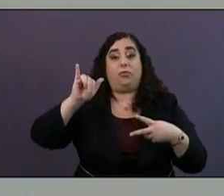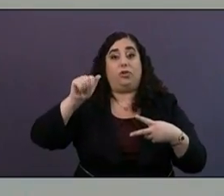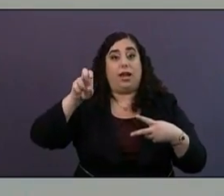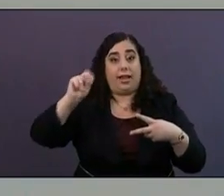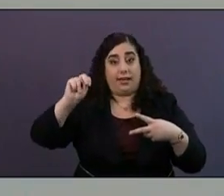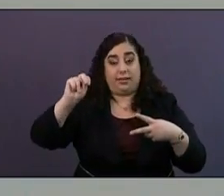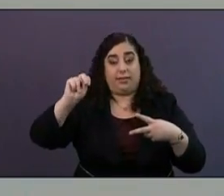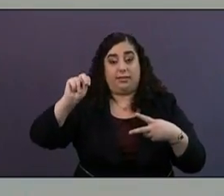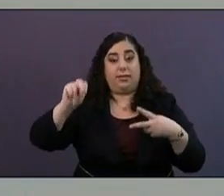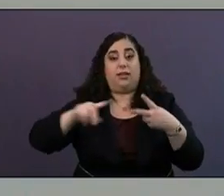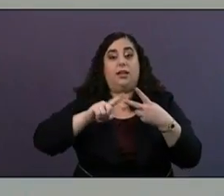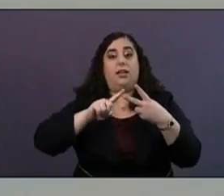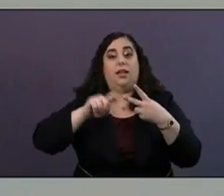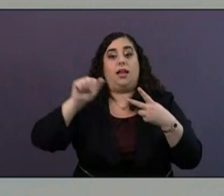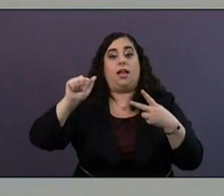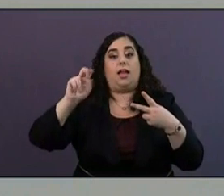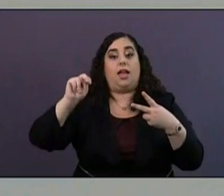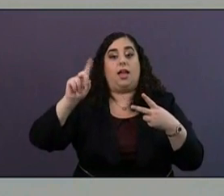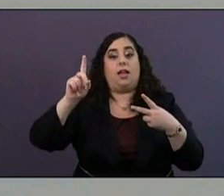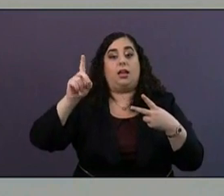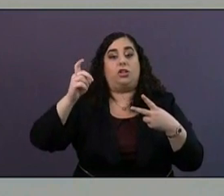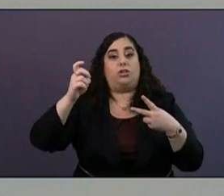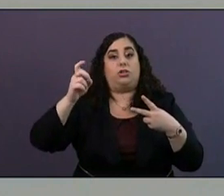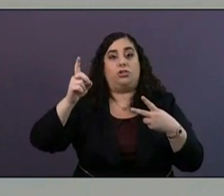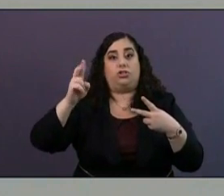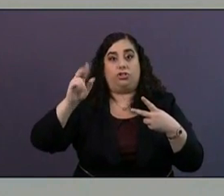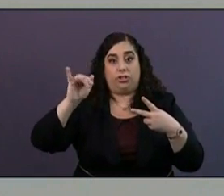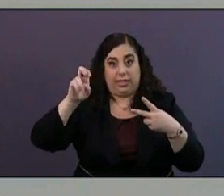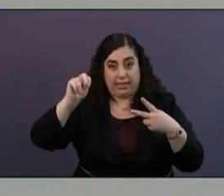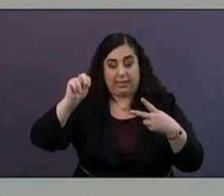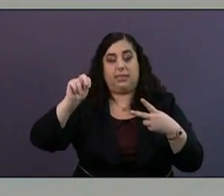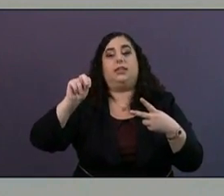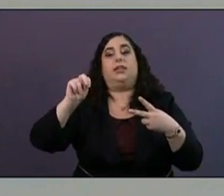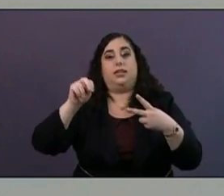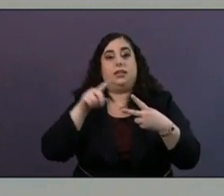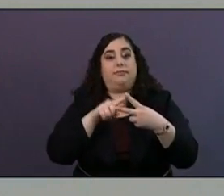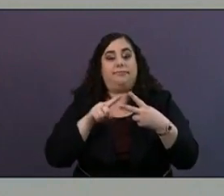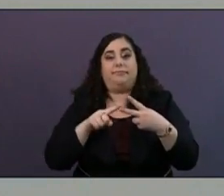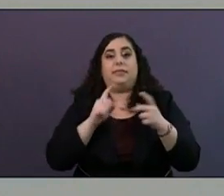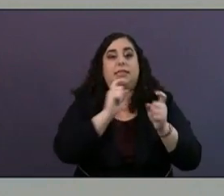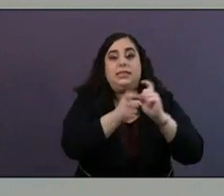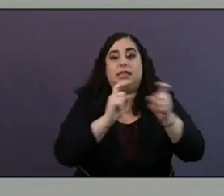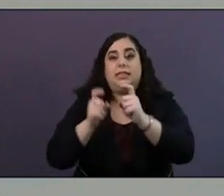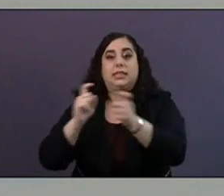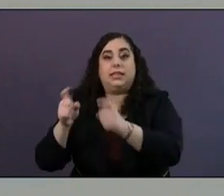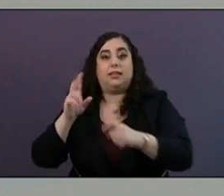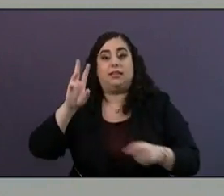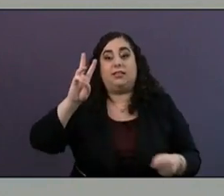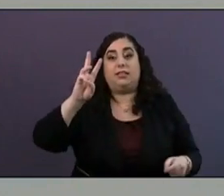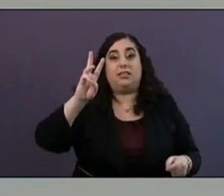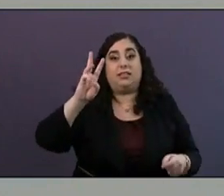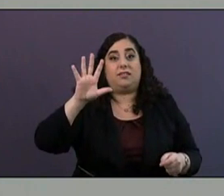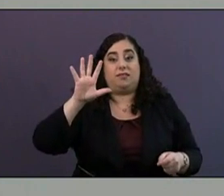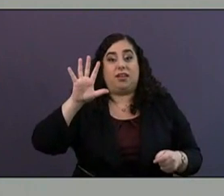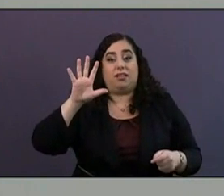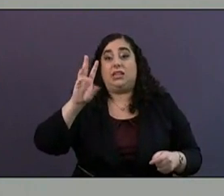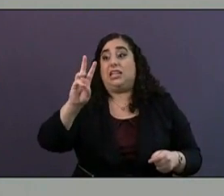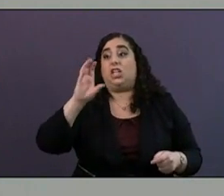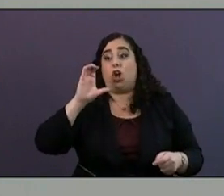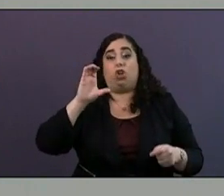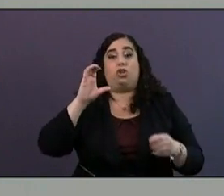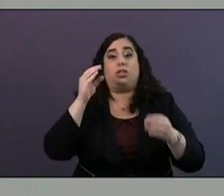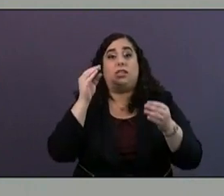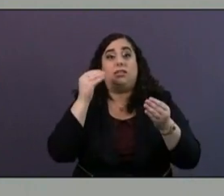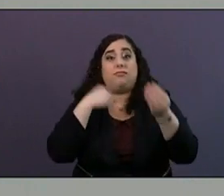600 meals to laid off or struggling restaurant workers over the past couple months, which started a generous